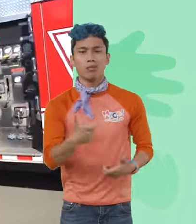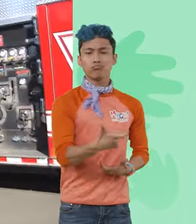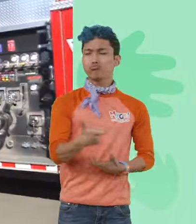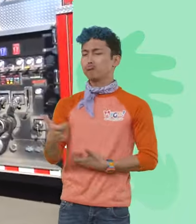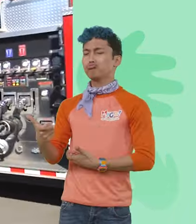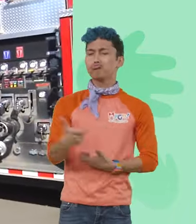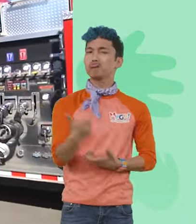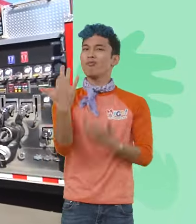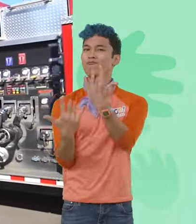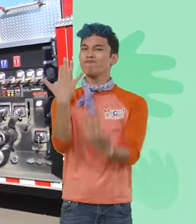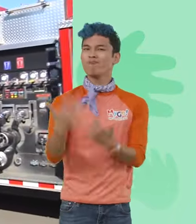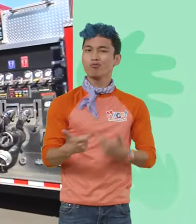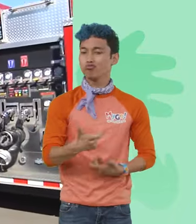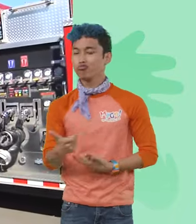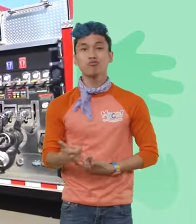some fires.